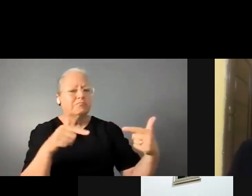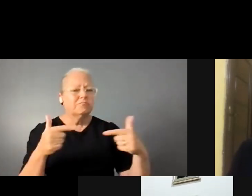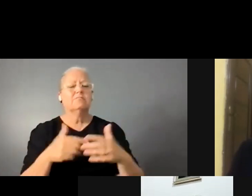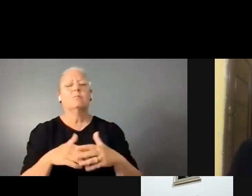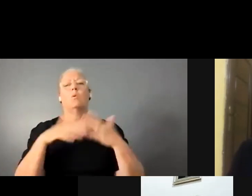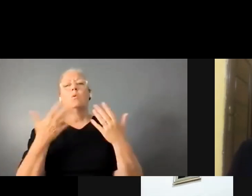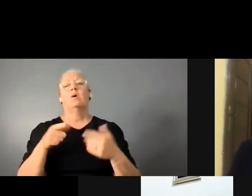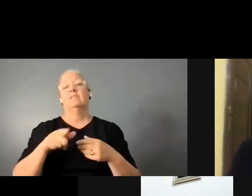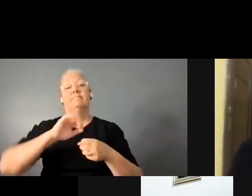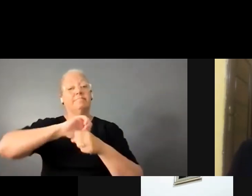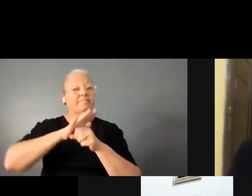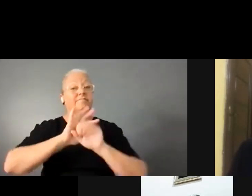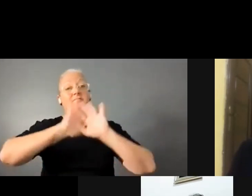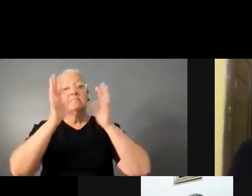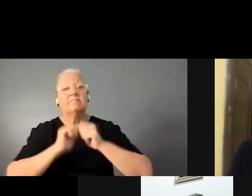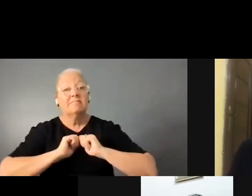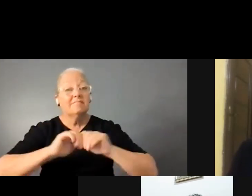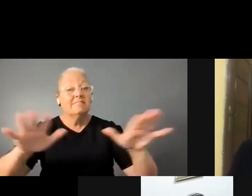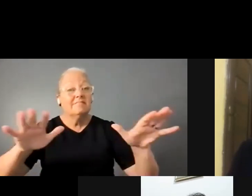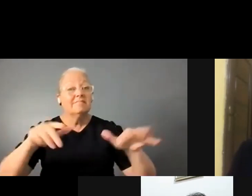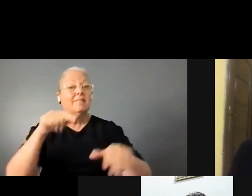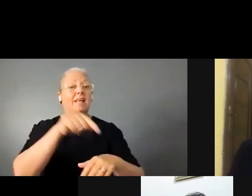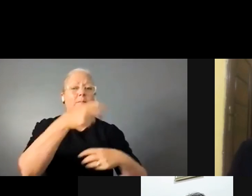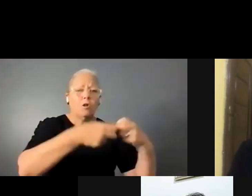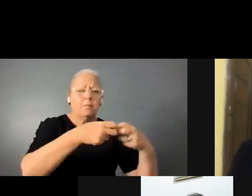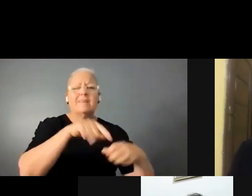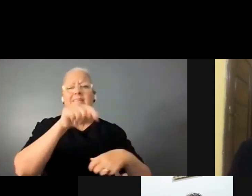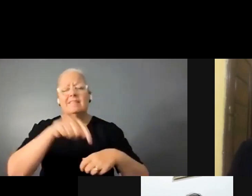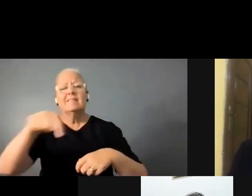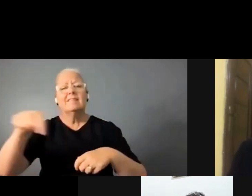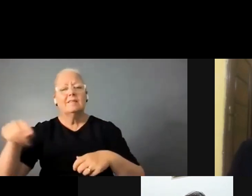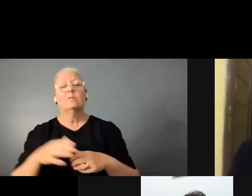or when faced with a sudden natural disaster.